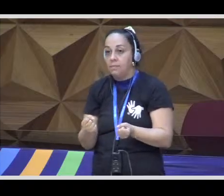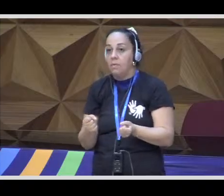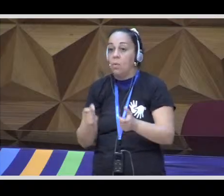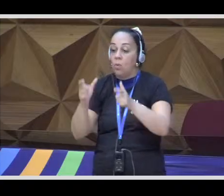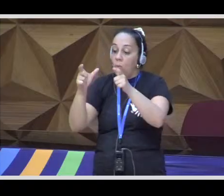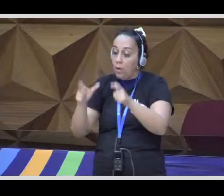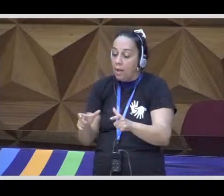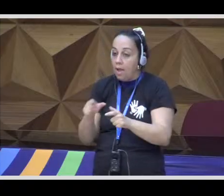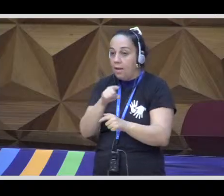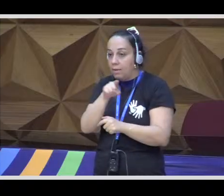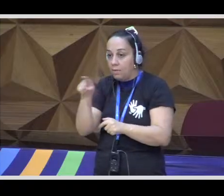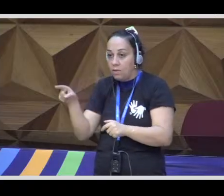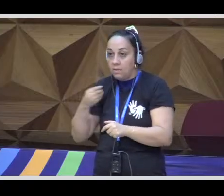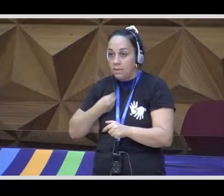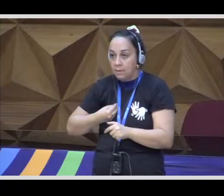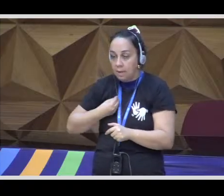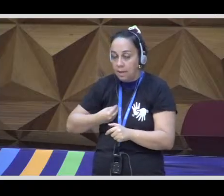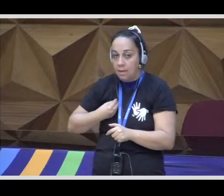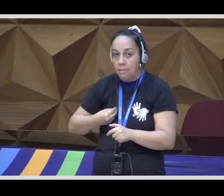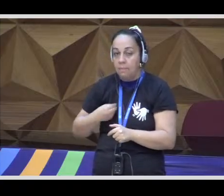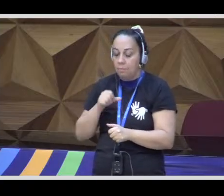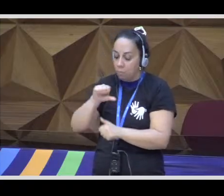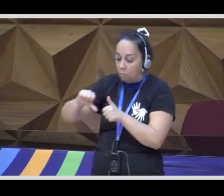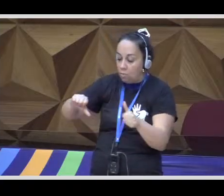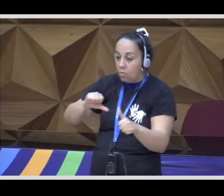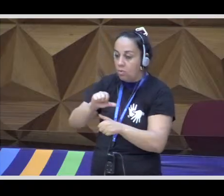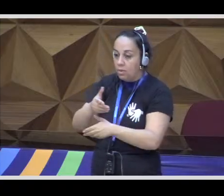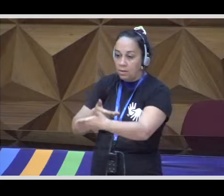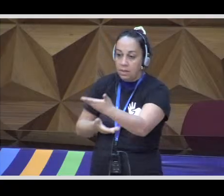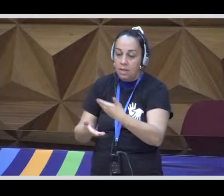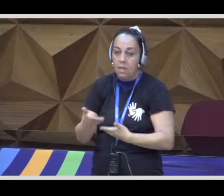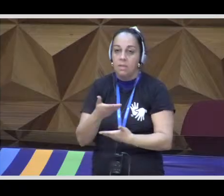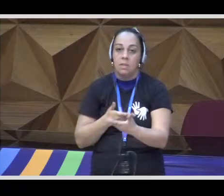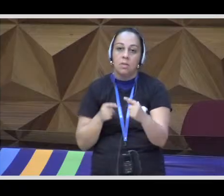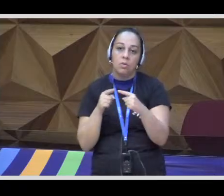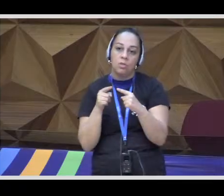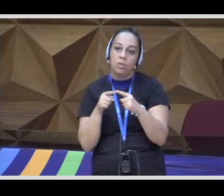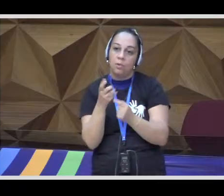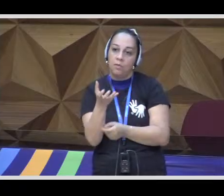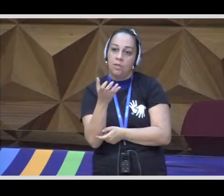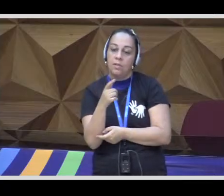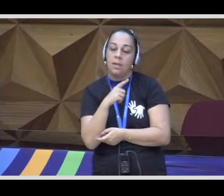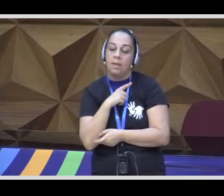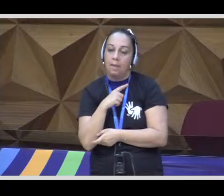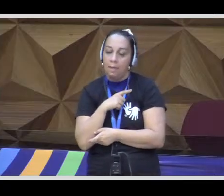interactions you might want to have or might be allowed to have in a kind of social way.